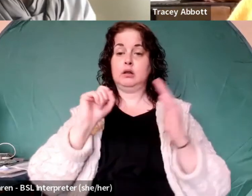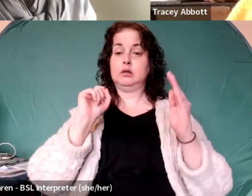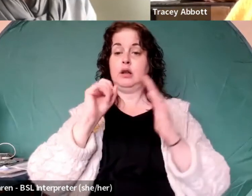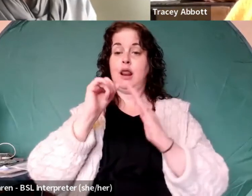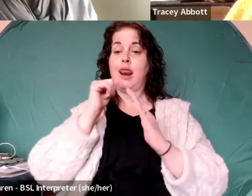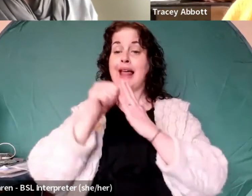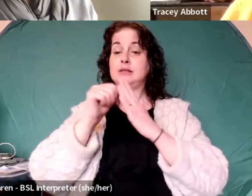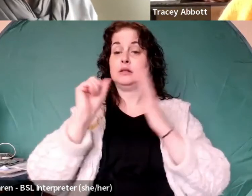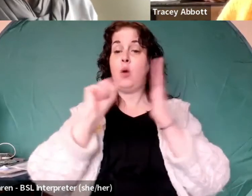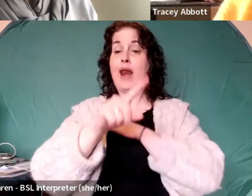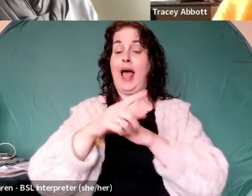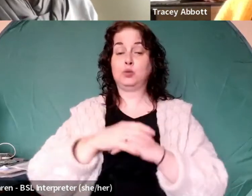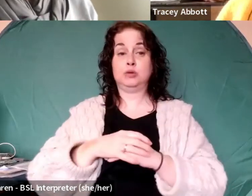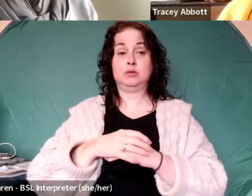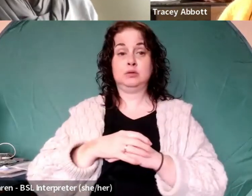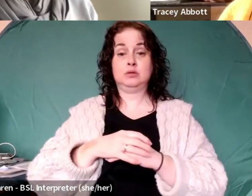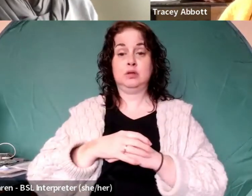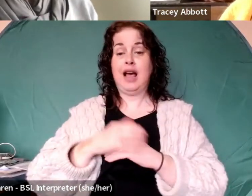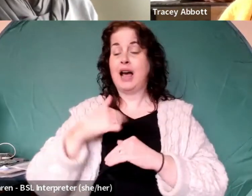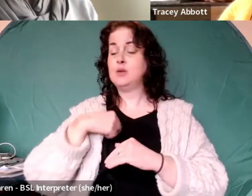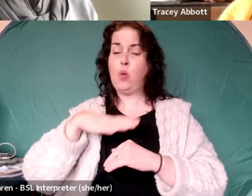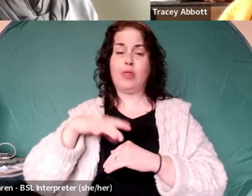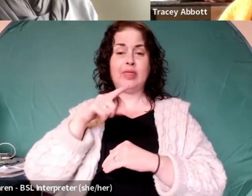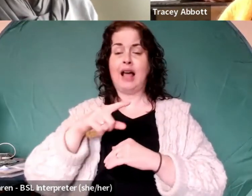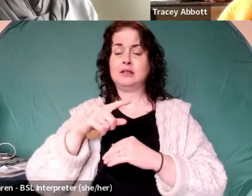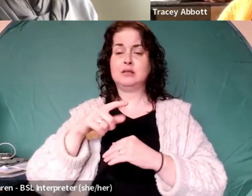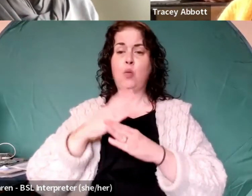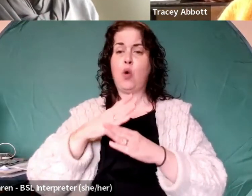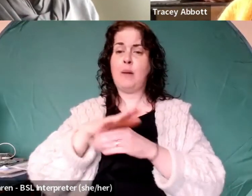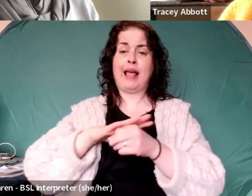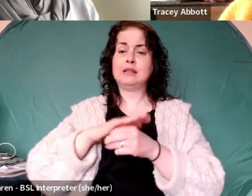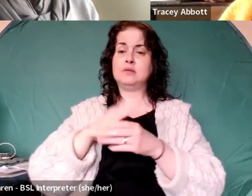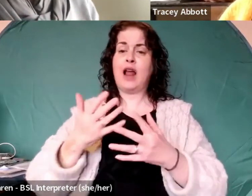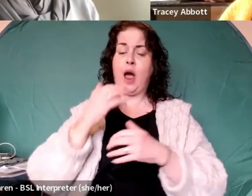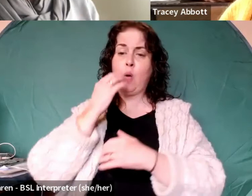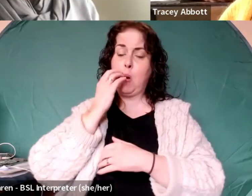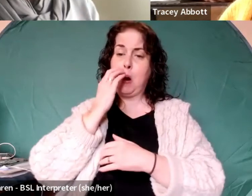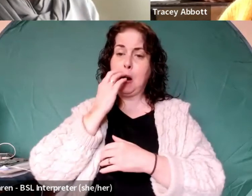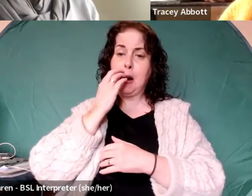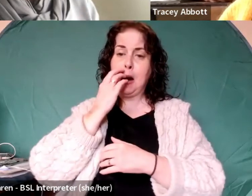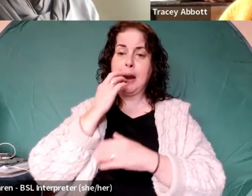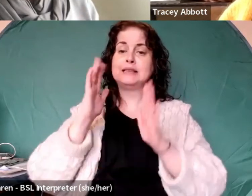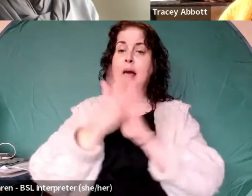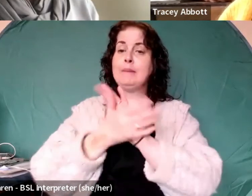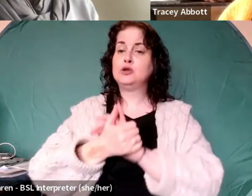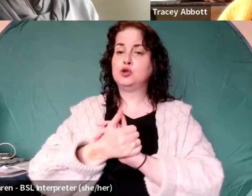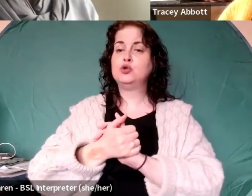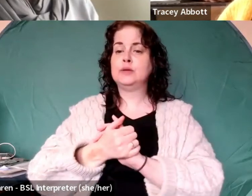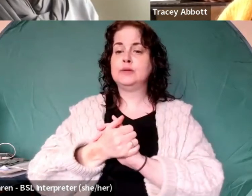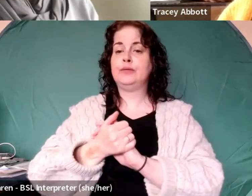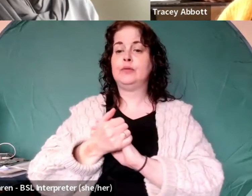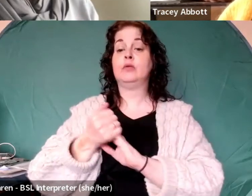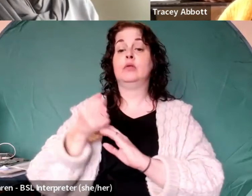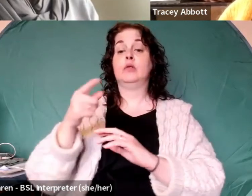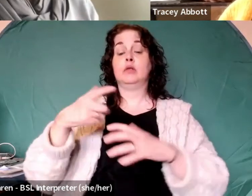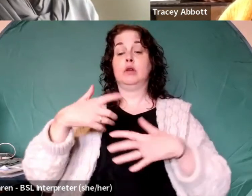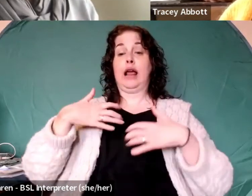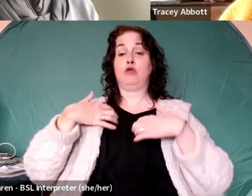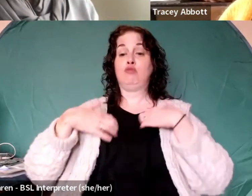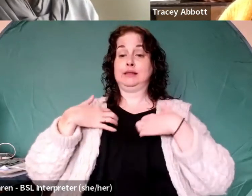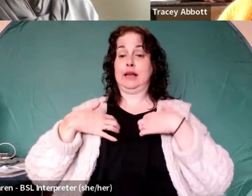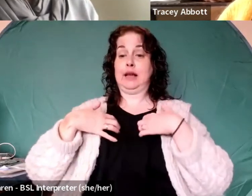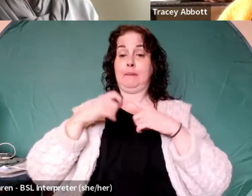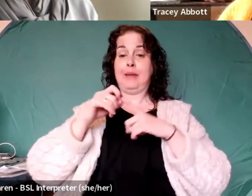my own eyes. And I don't want that to be in the workplace, because it's damaging for everyone. It is. And I think it's interesting that,